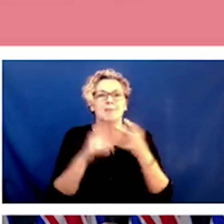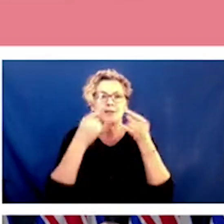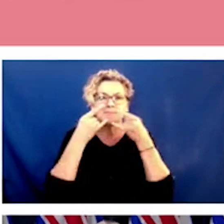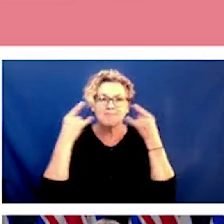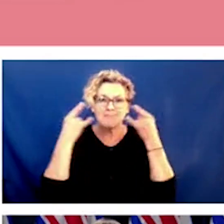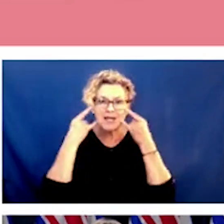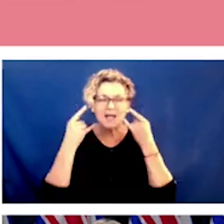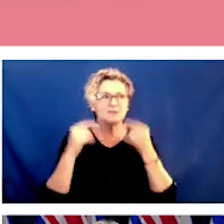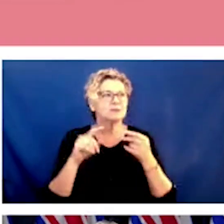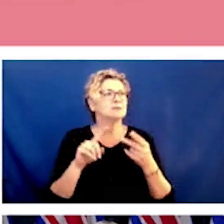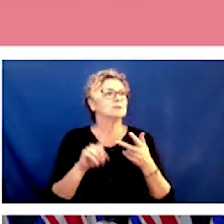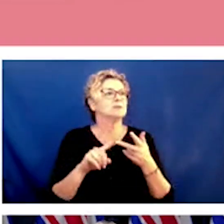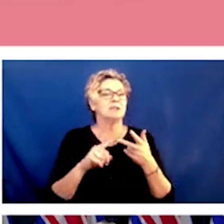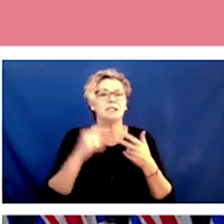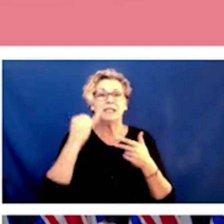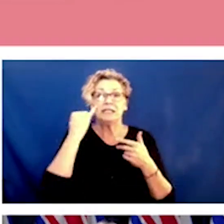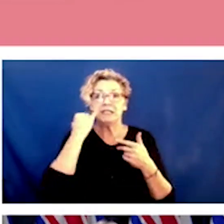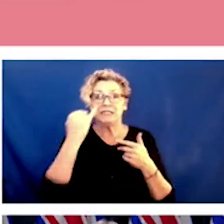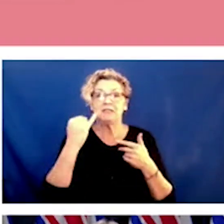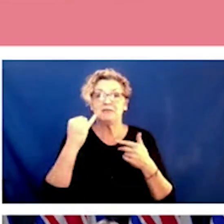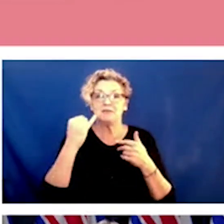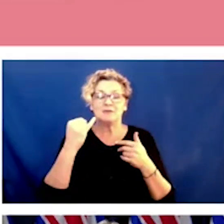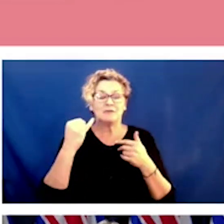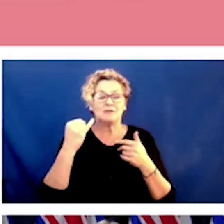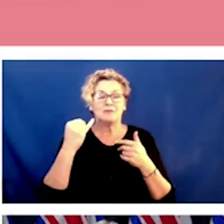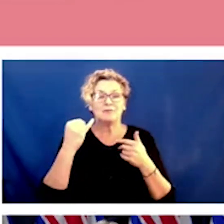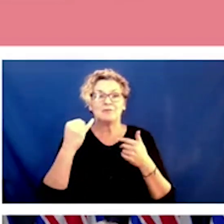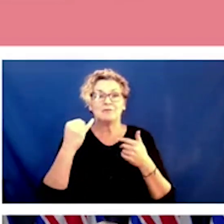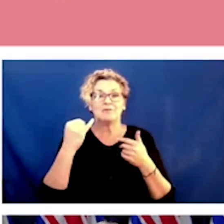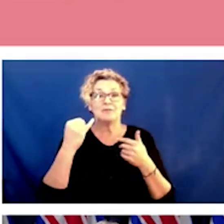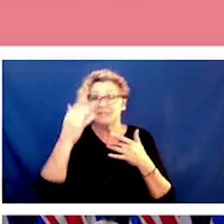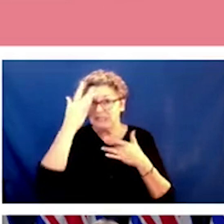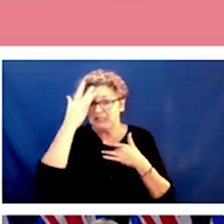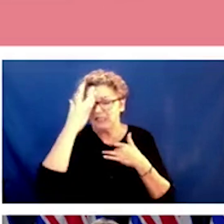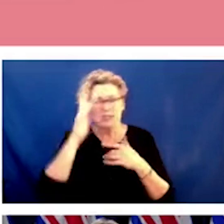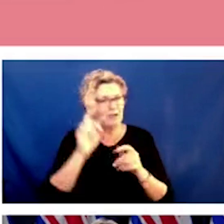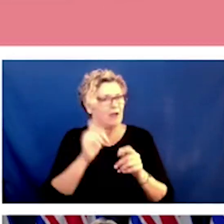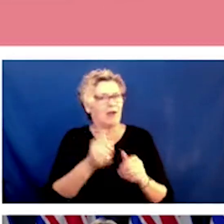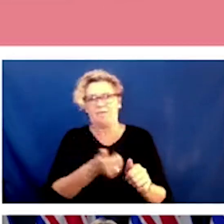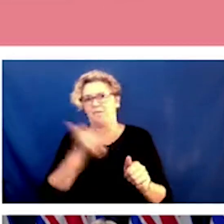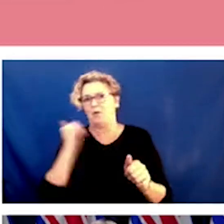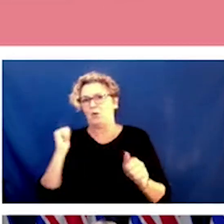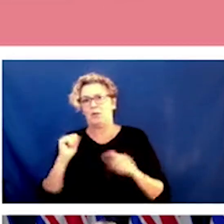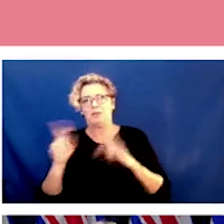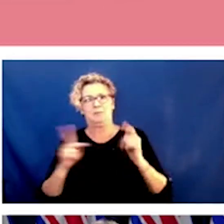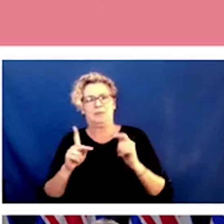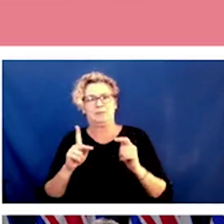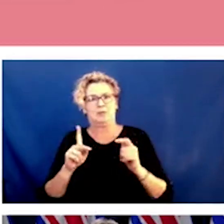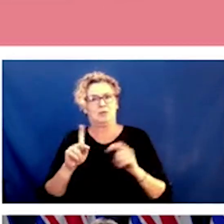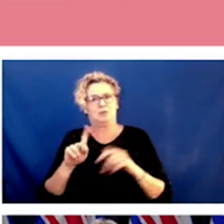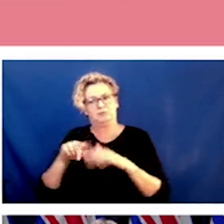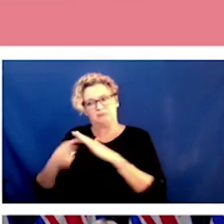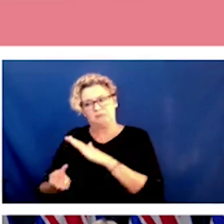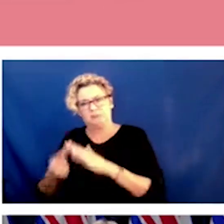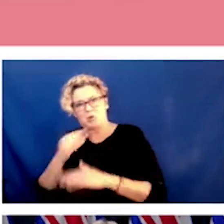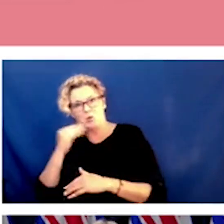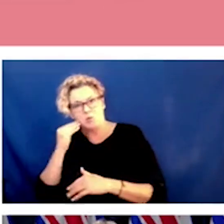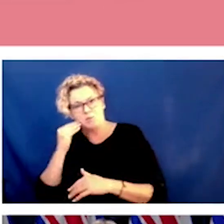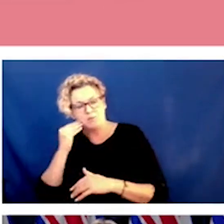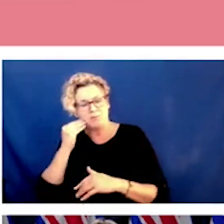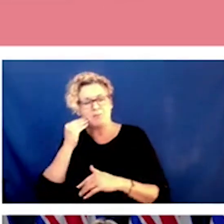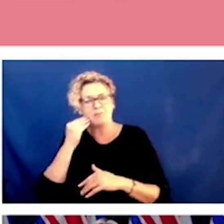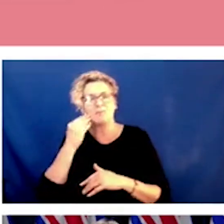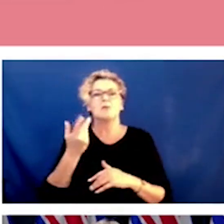season. We still have large numbers of people who are identified as testing has been ramped up and as we're doing the contact